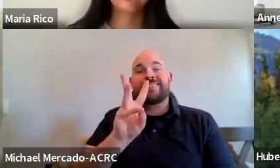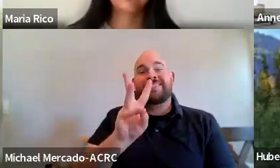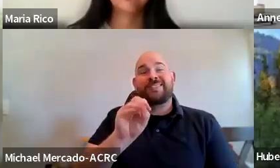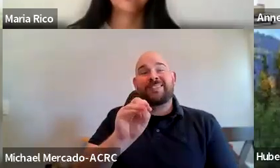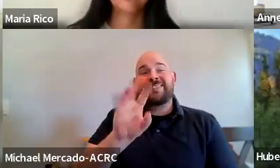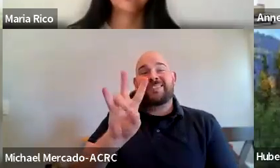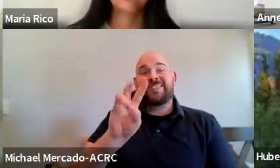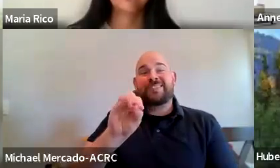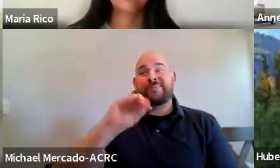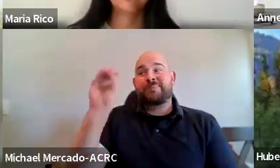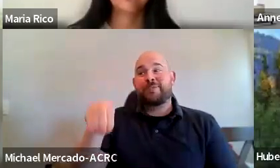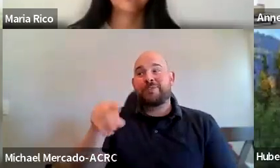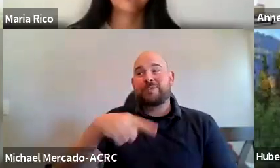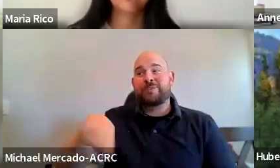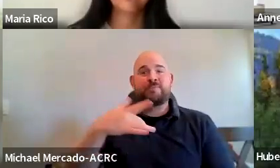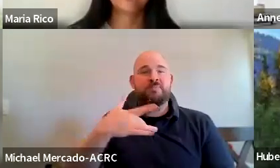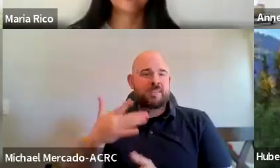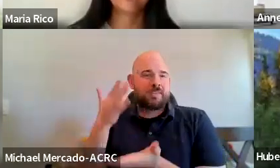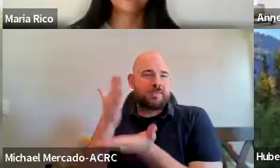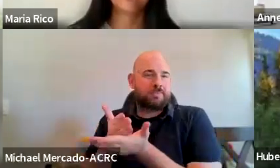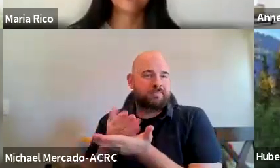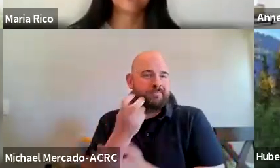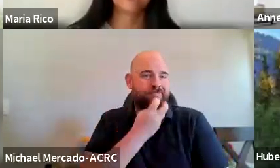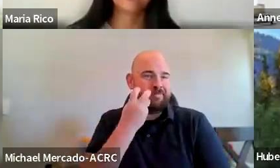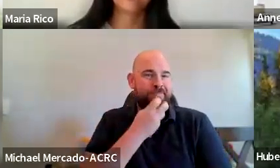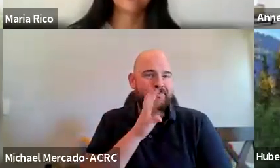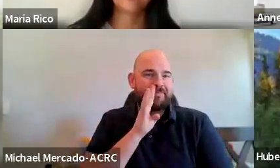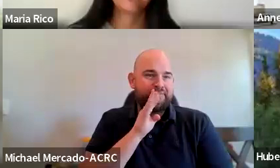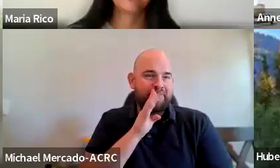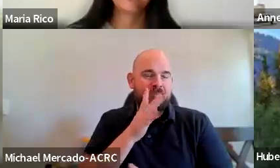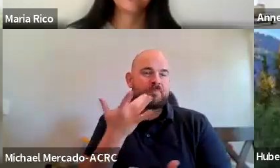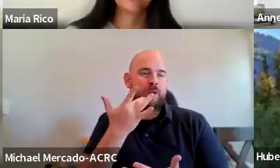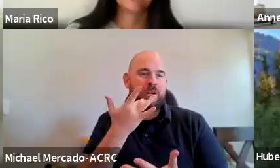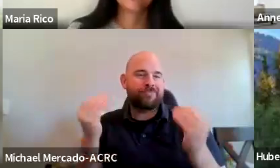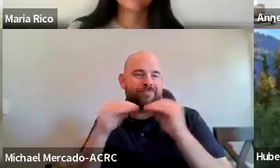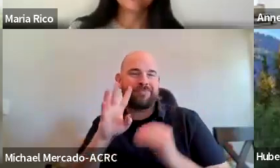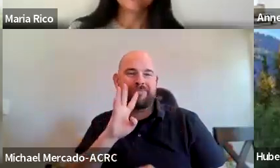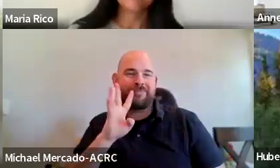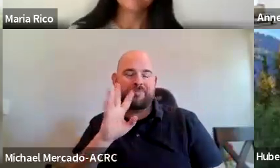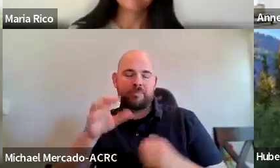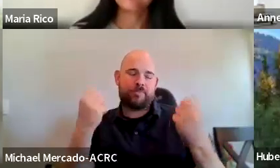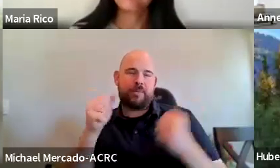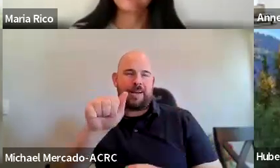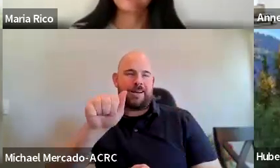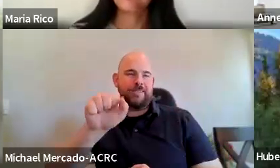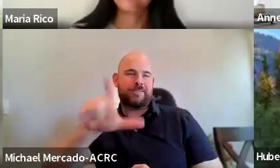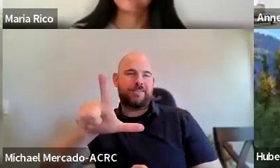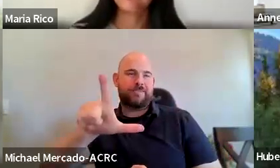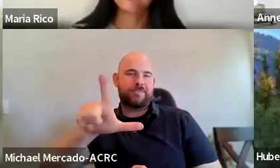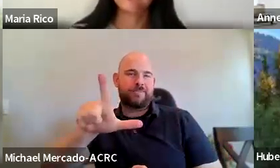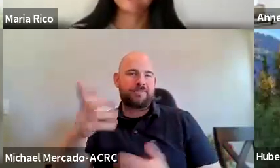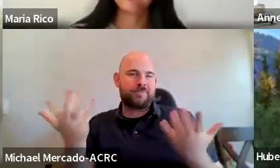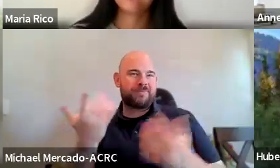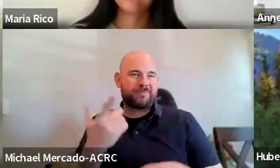and begin and voice for themselves. The remainder stop using speech therapy